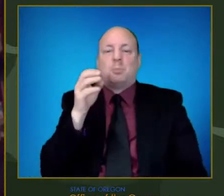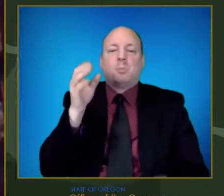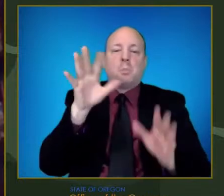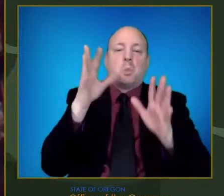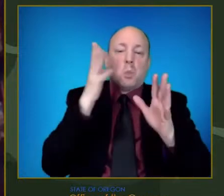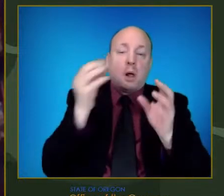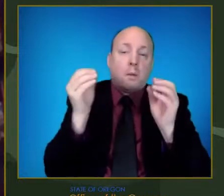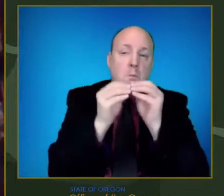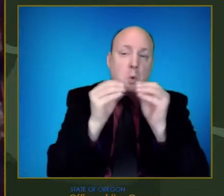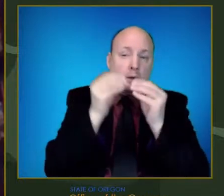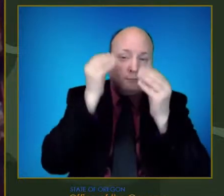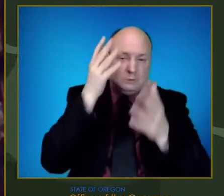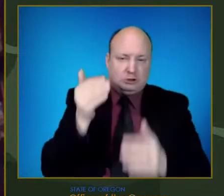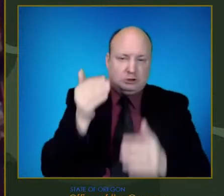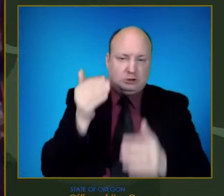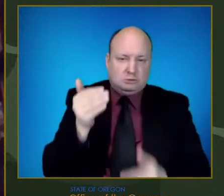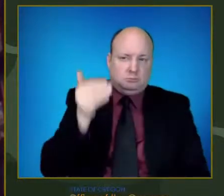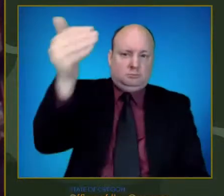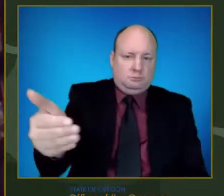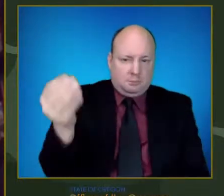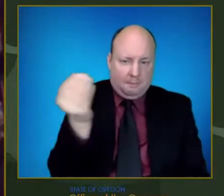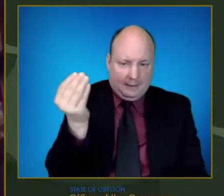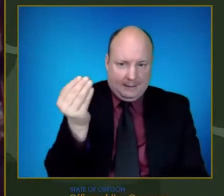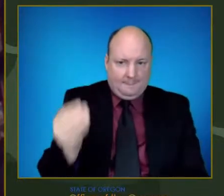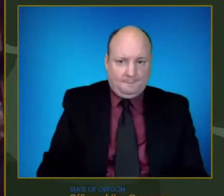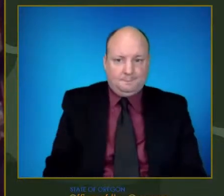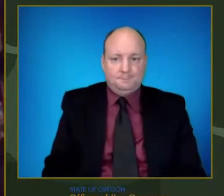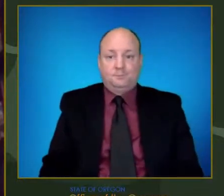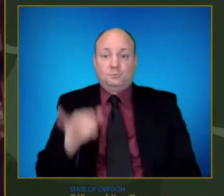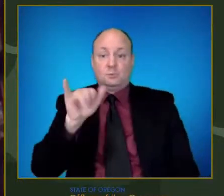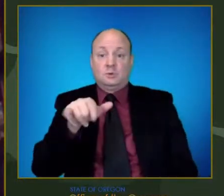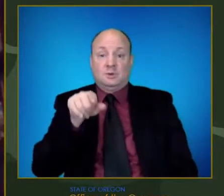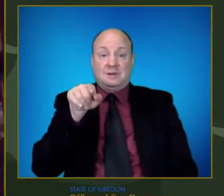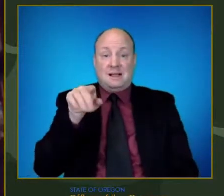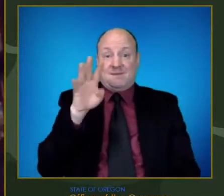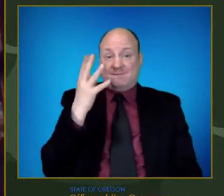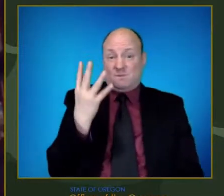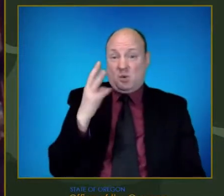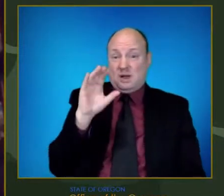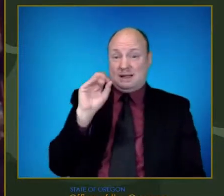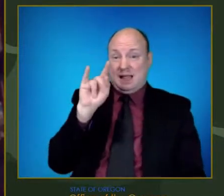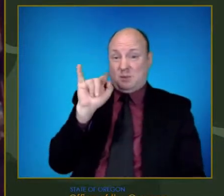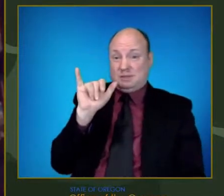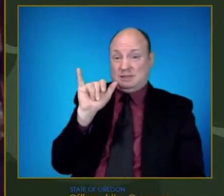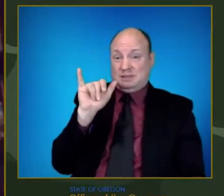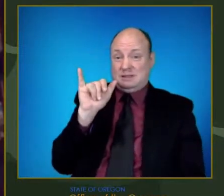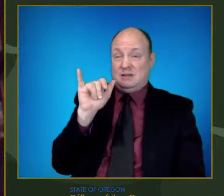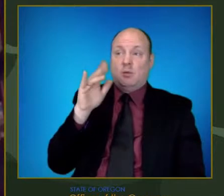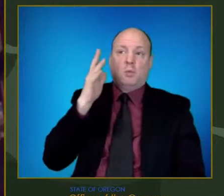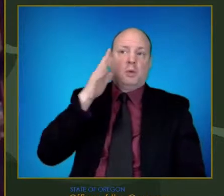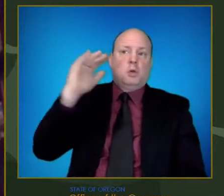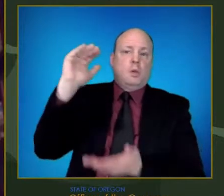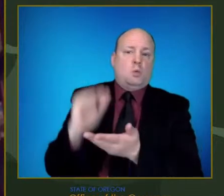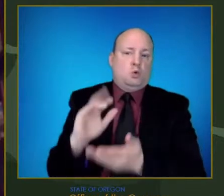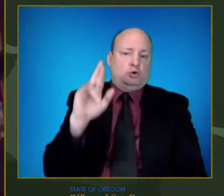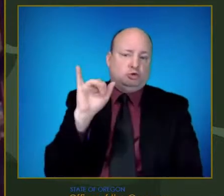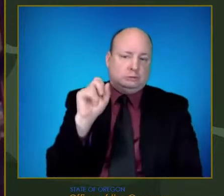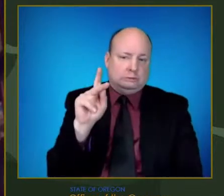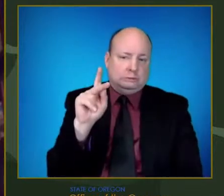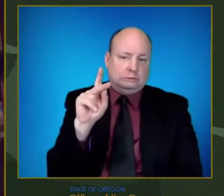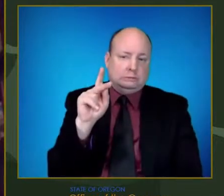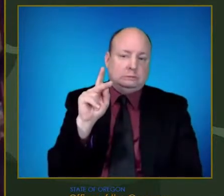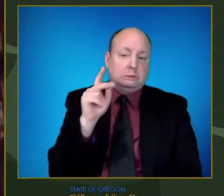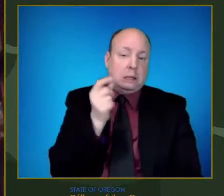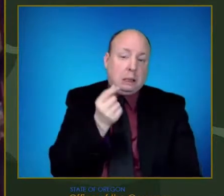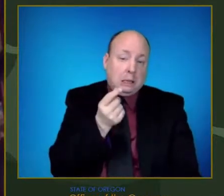that 4 counties that recently moved down in risk have seen an uptick in cases, so they would be held harmless next week if that trend continues.